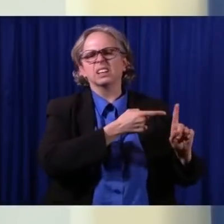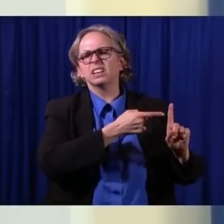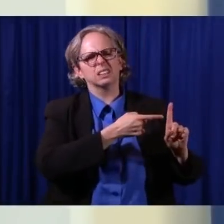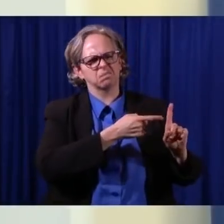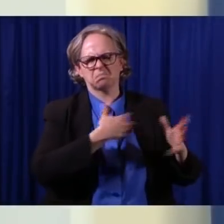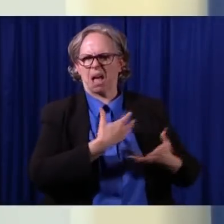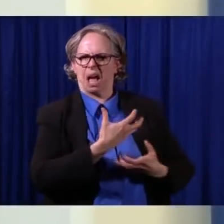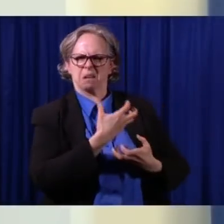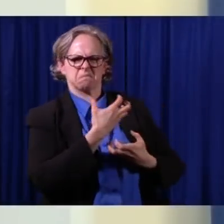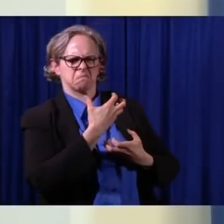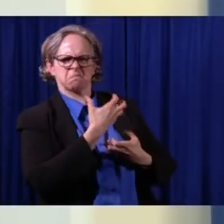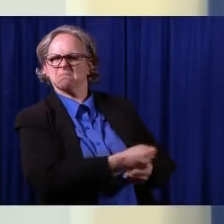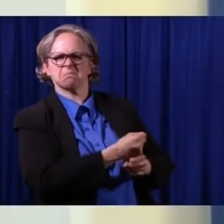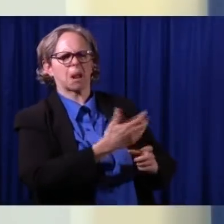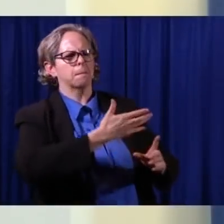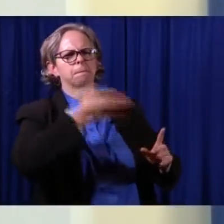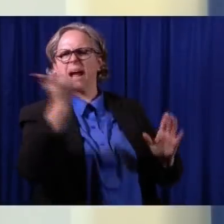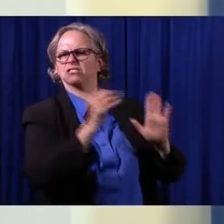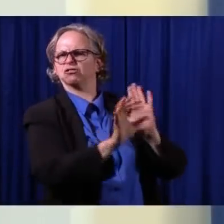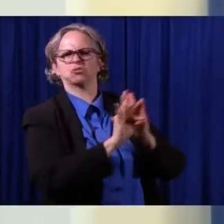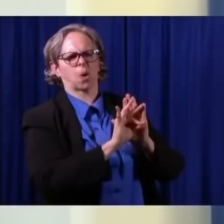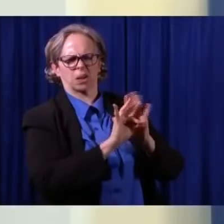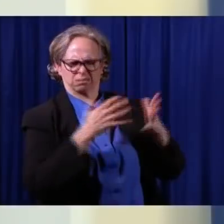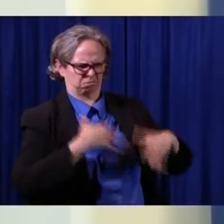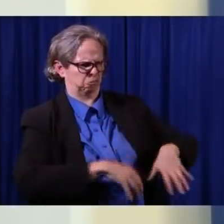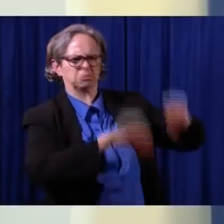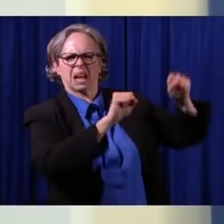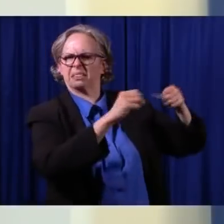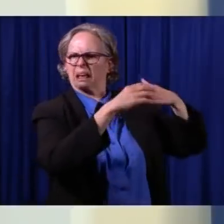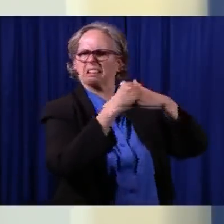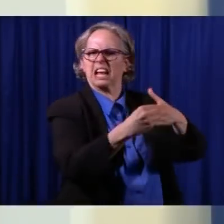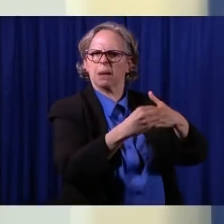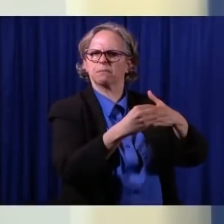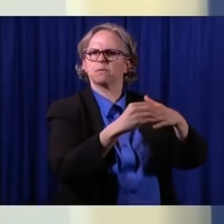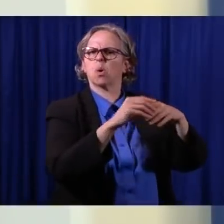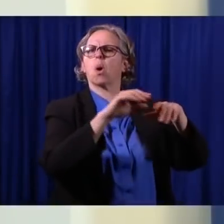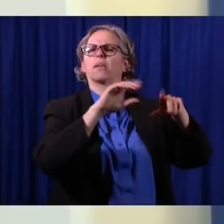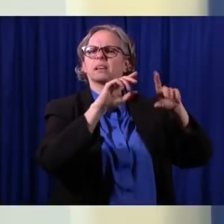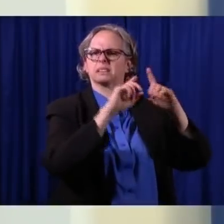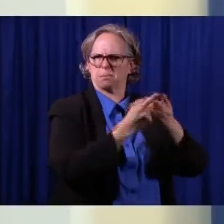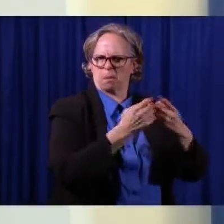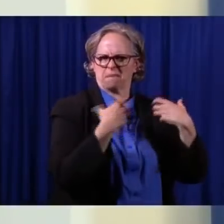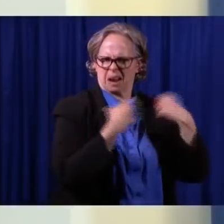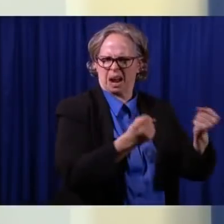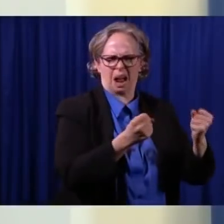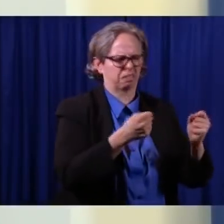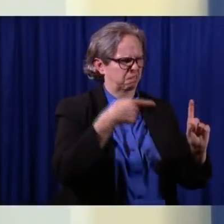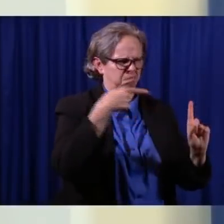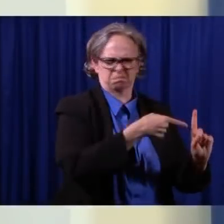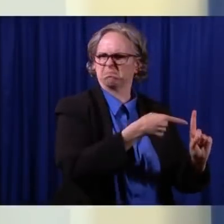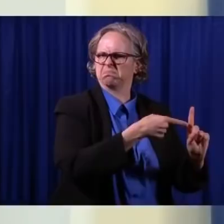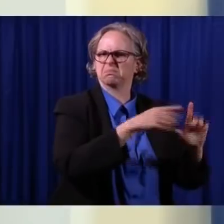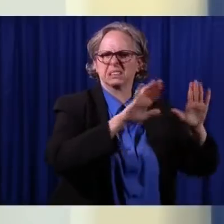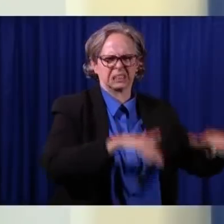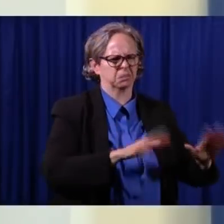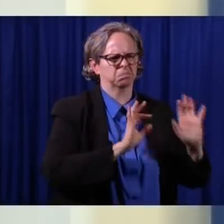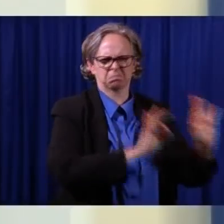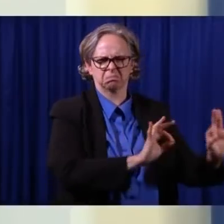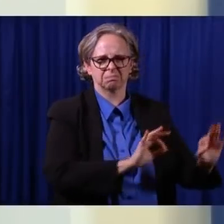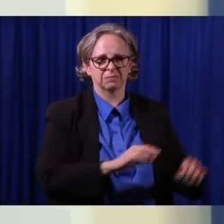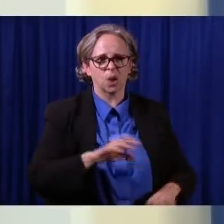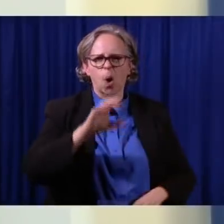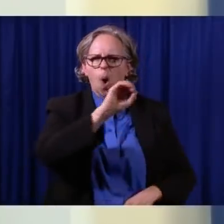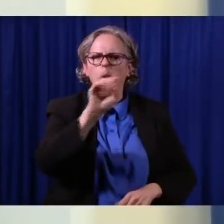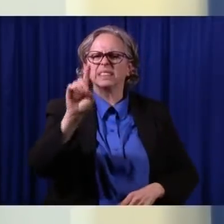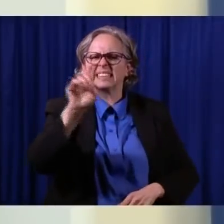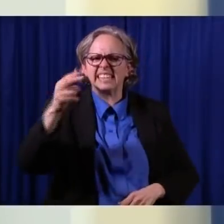having him as our leader as we move forward in modernizing the public health system. ODH, you are my colleagues. Some